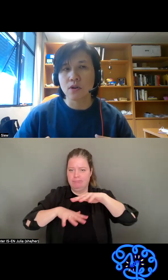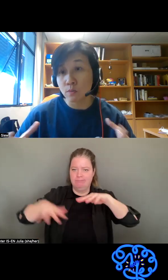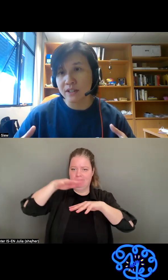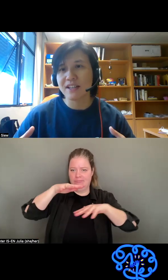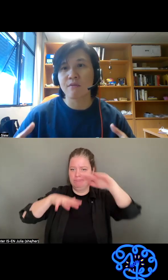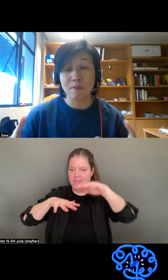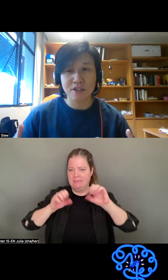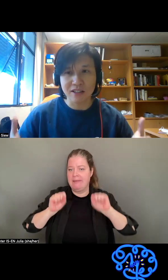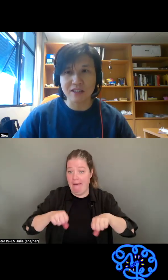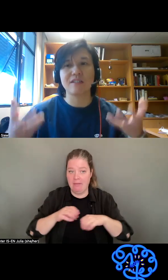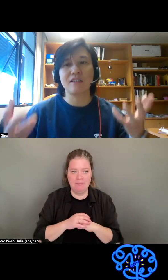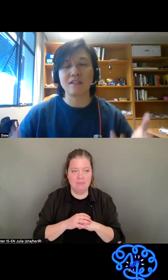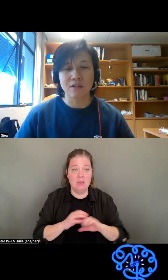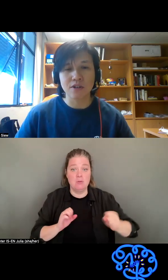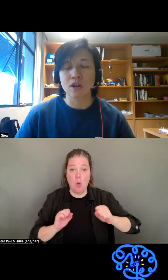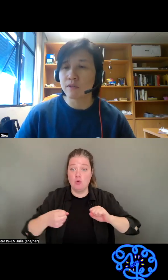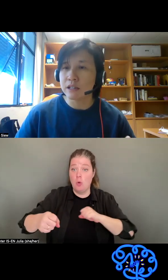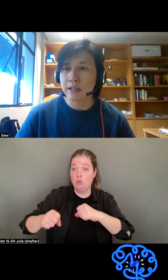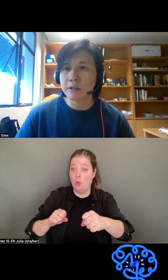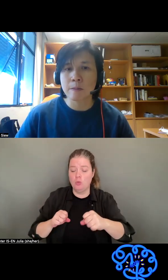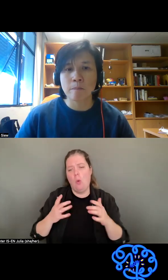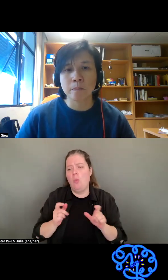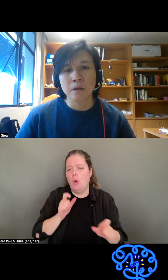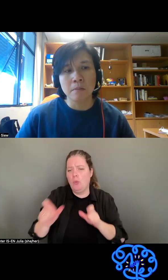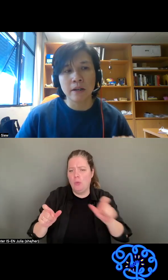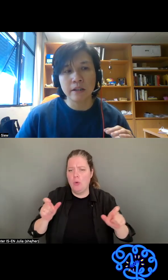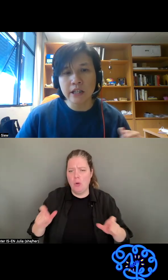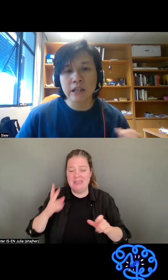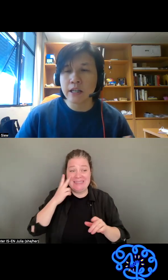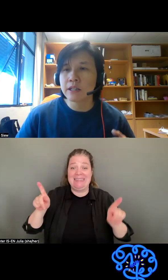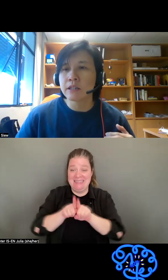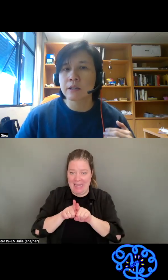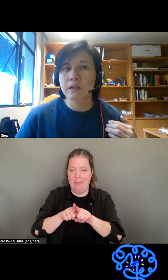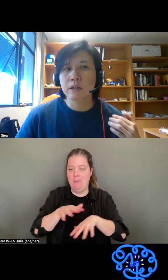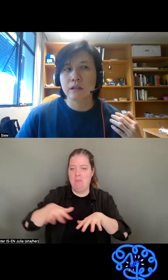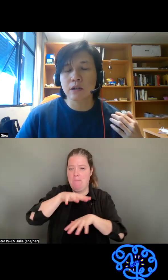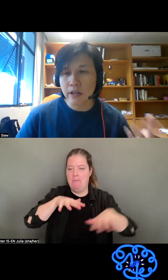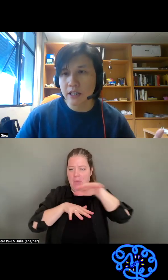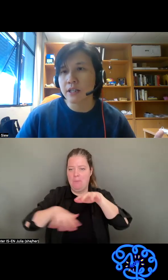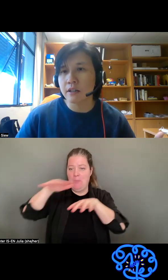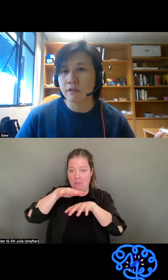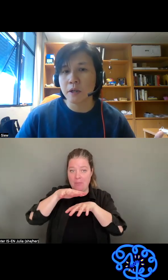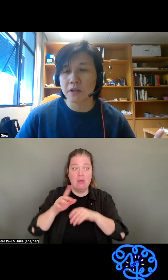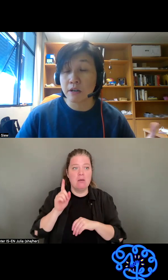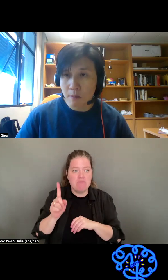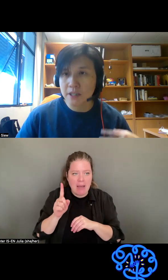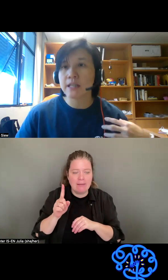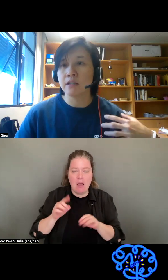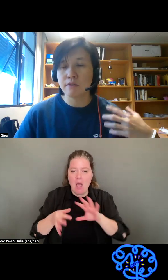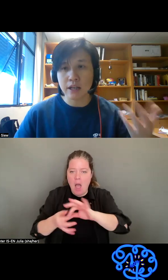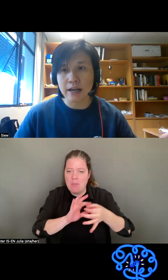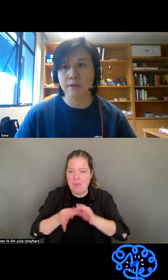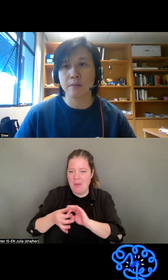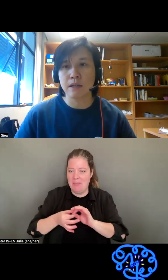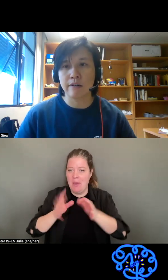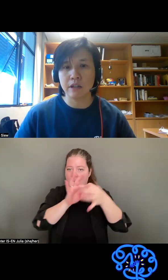nodes or words are represented across all of the layers, but in each layer, the connections are different because they represent a